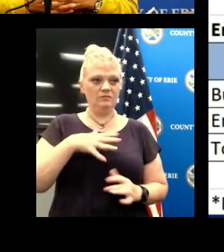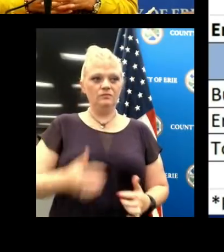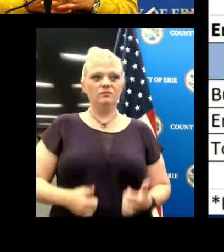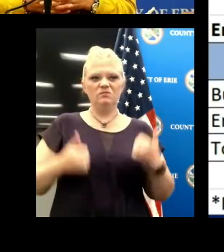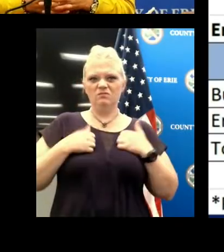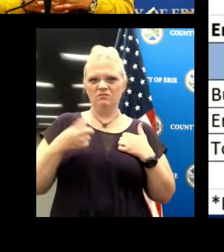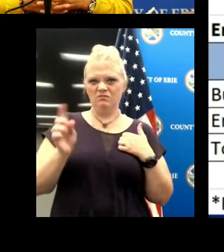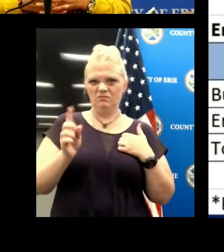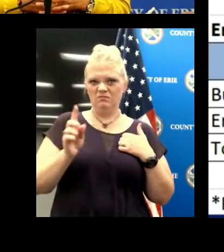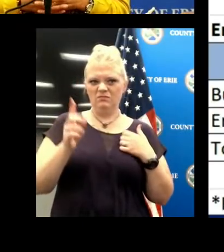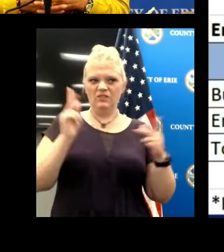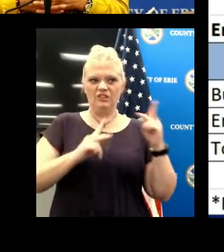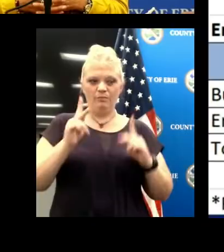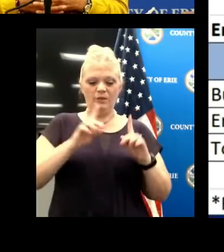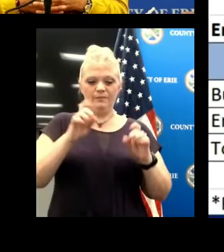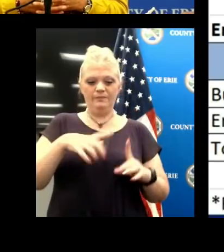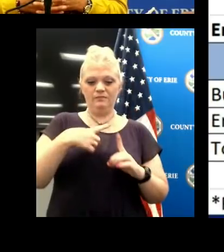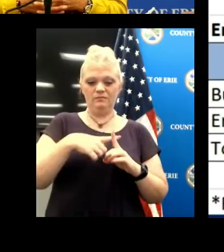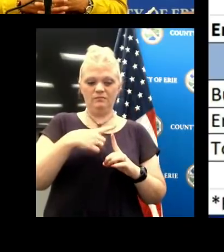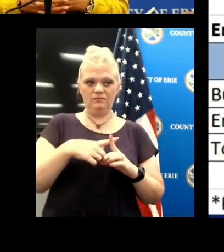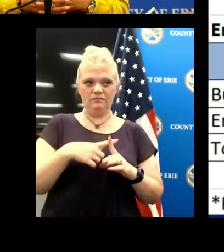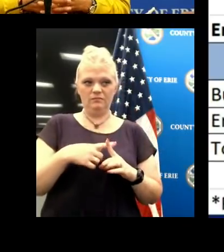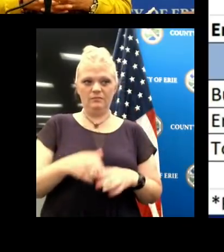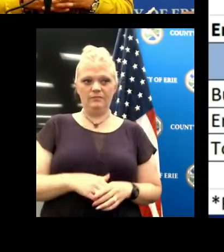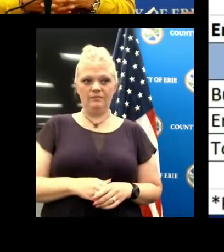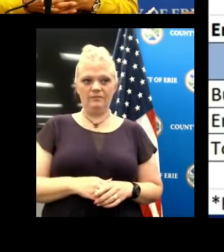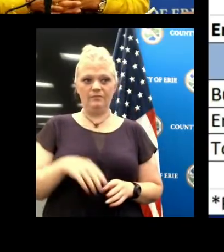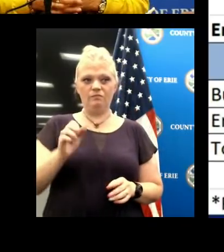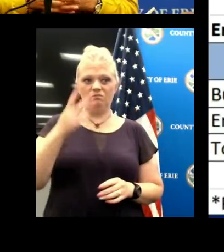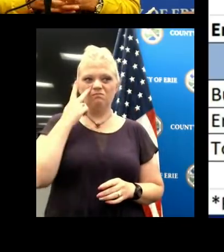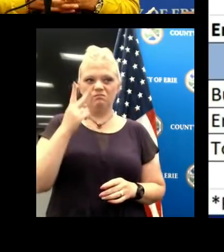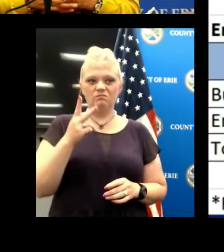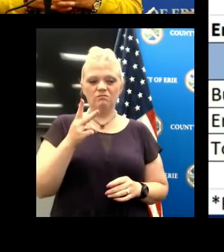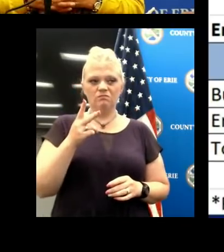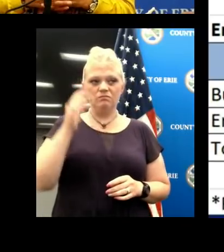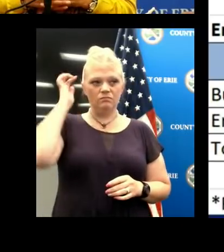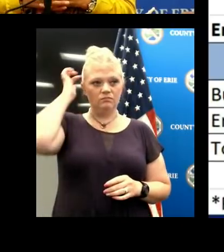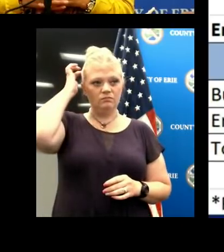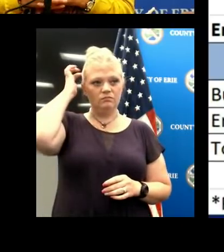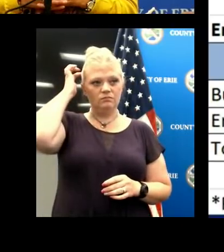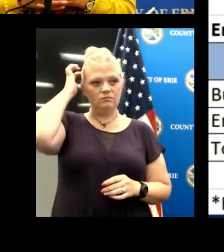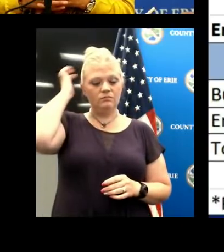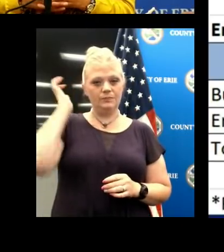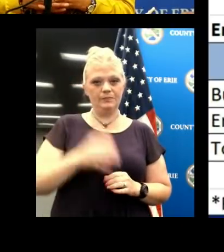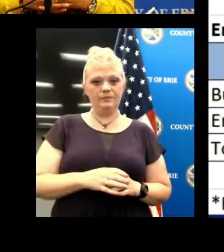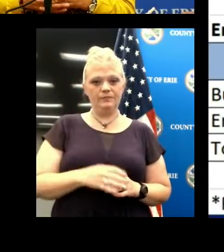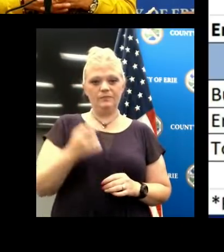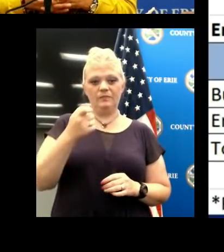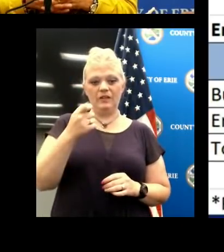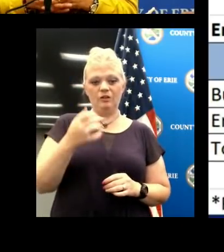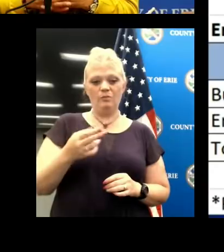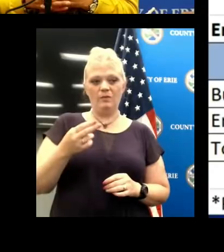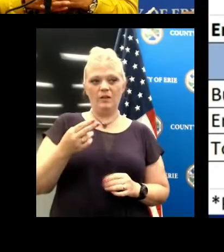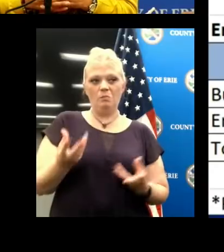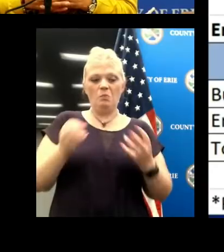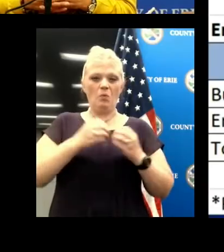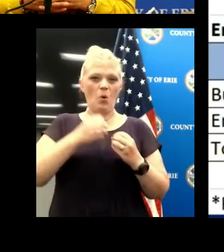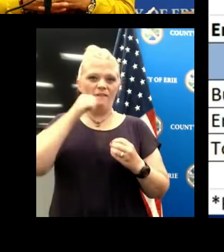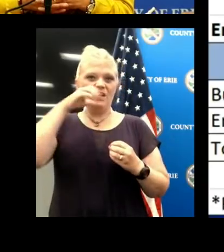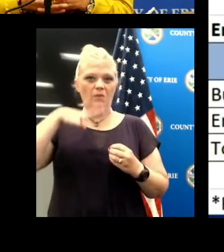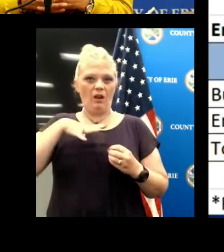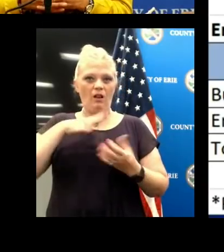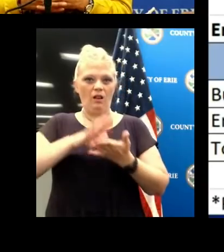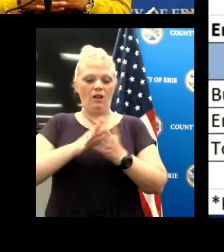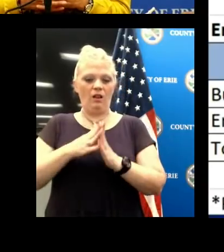the people who tested positive for COVID-19, you can see it still persists where a slightly higher proportion of females are testing